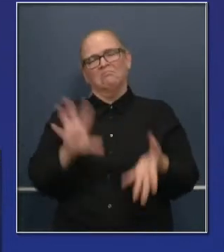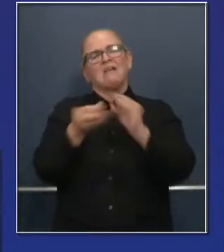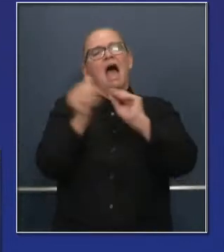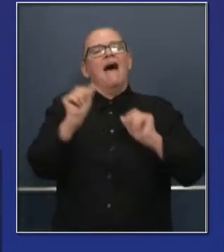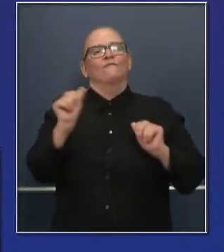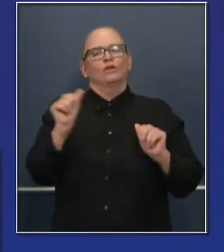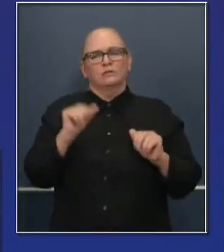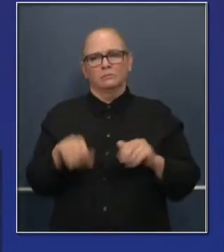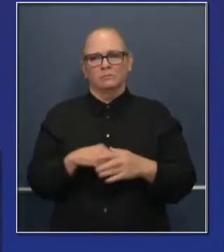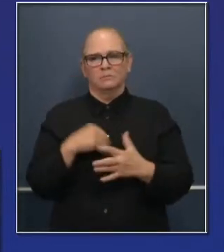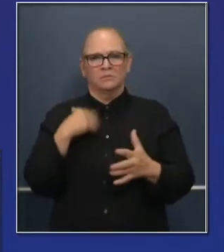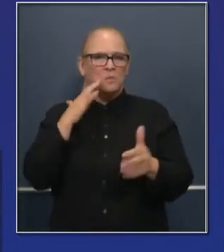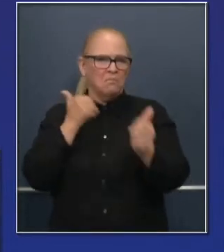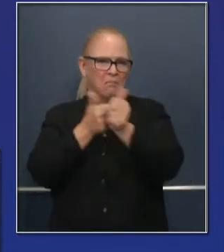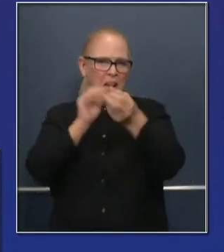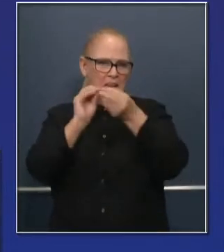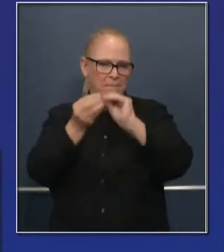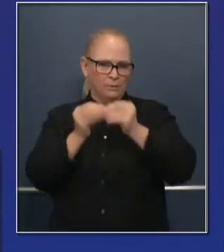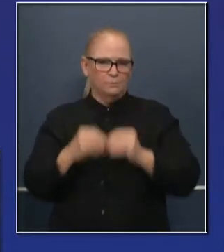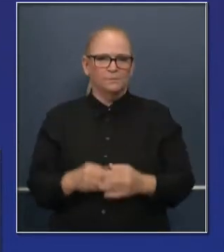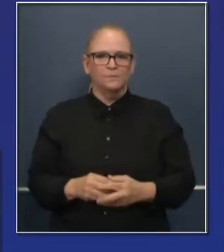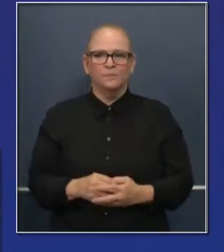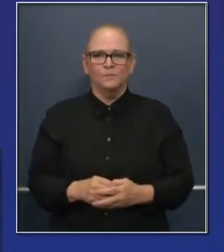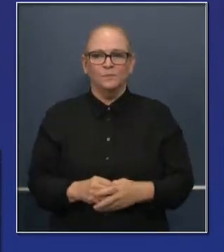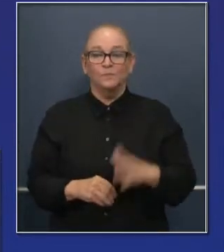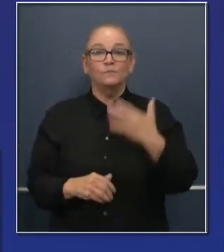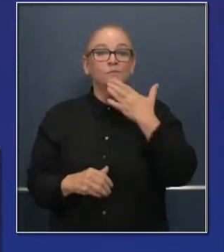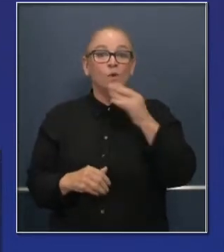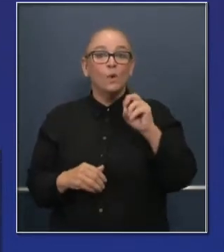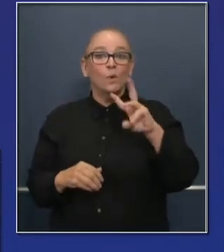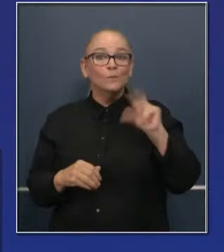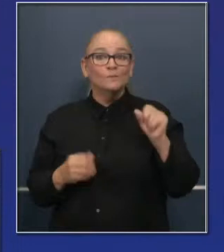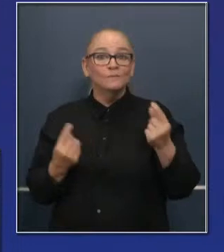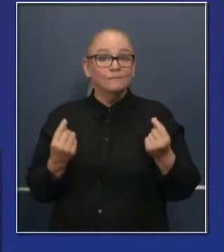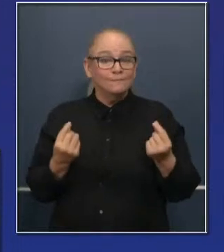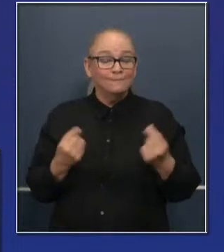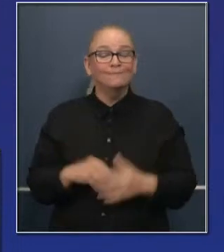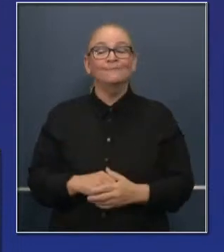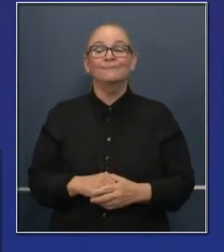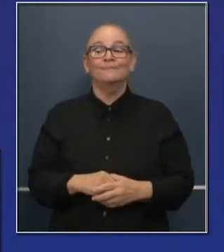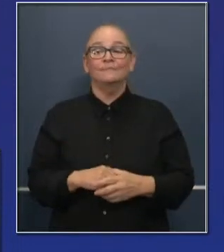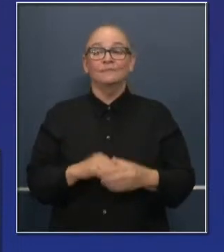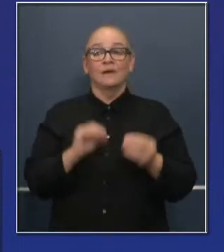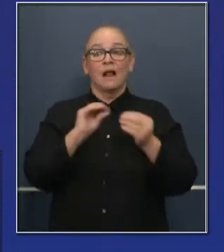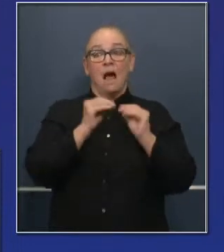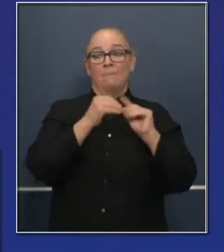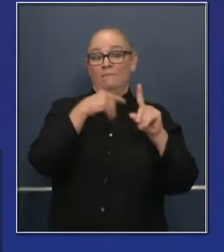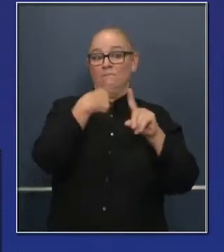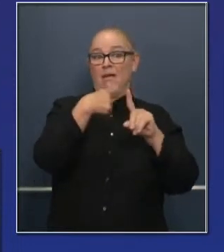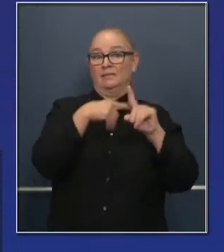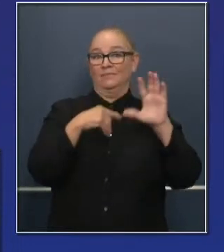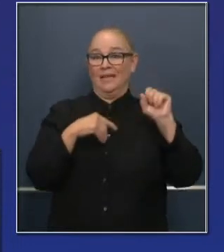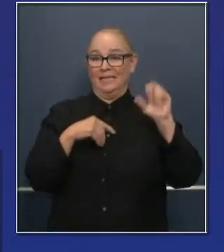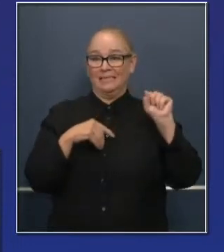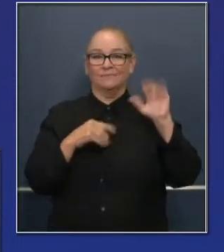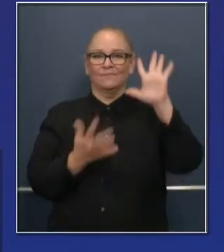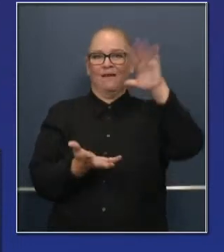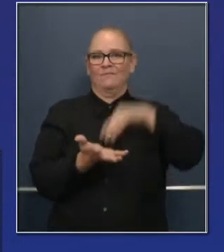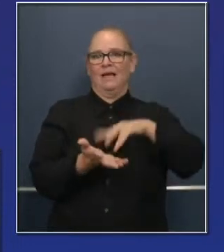some good news, and that is our number of positive cases yesterday was